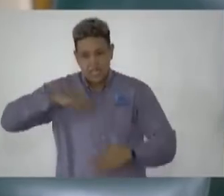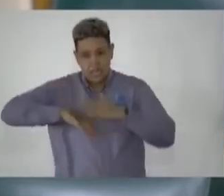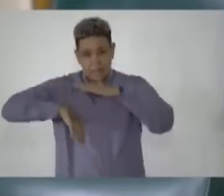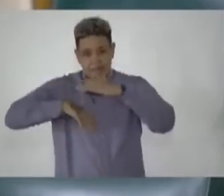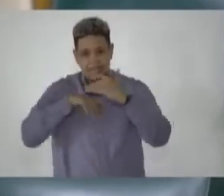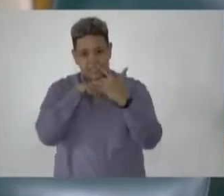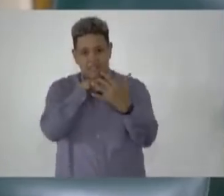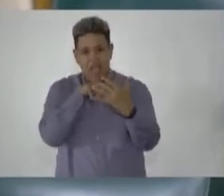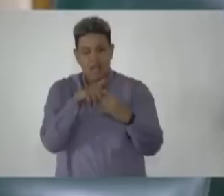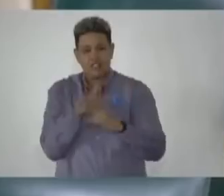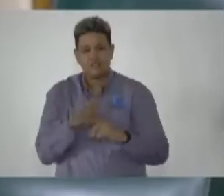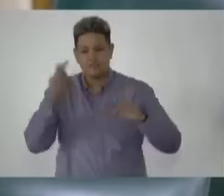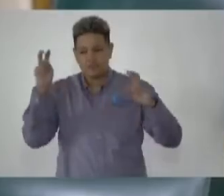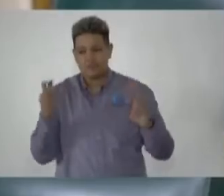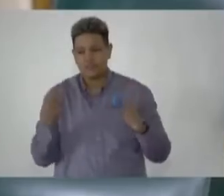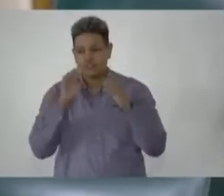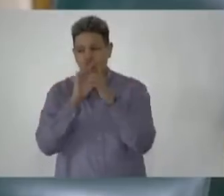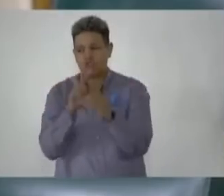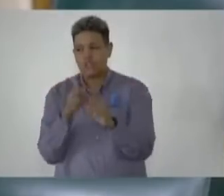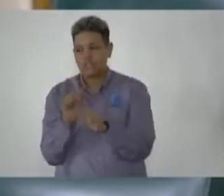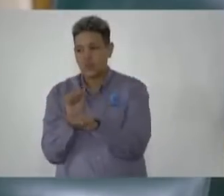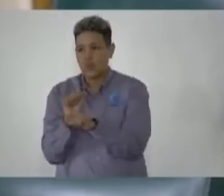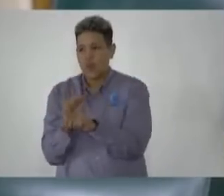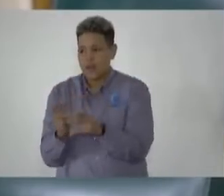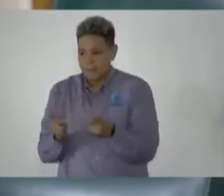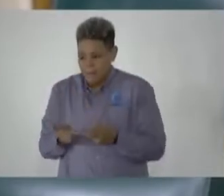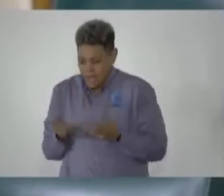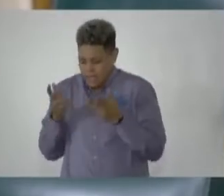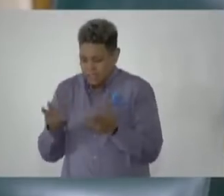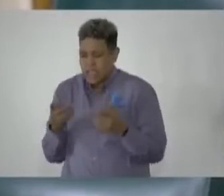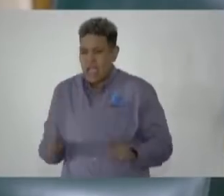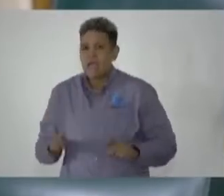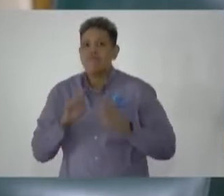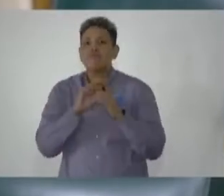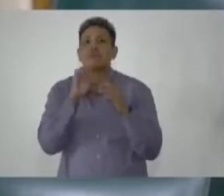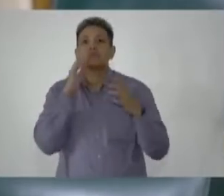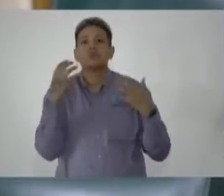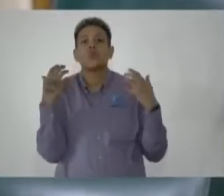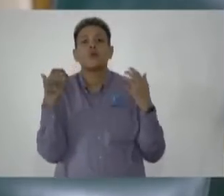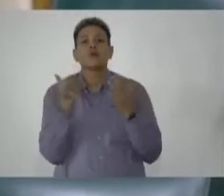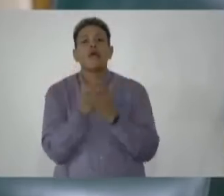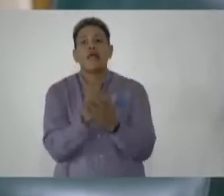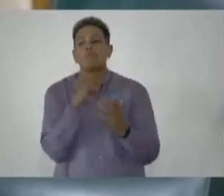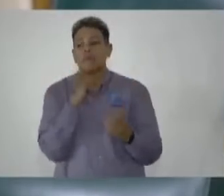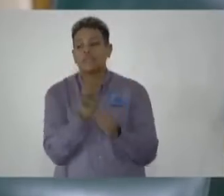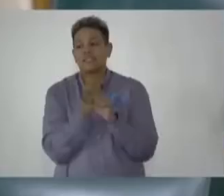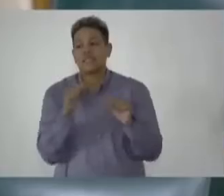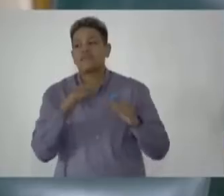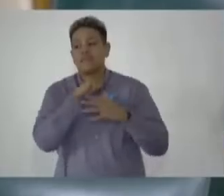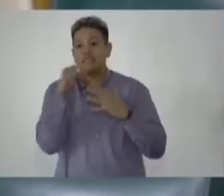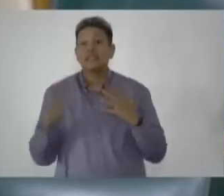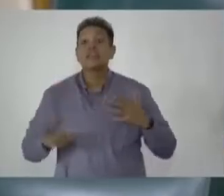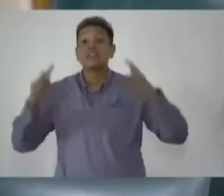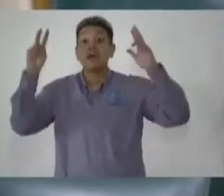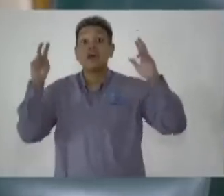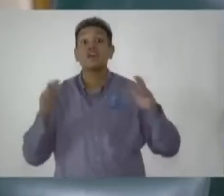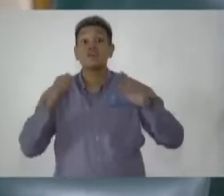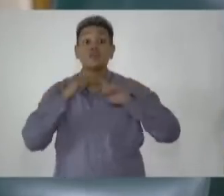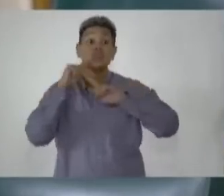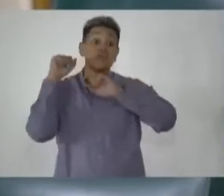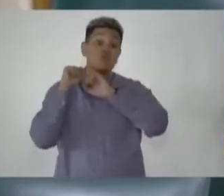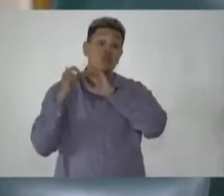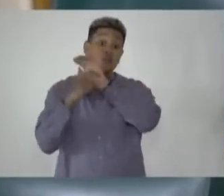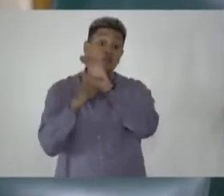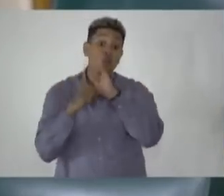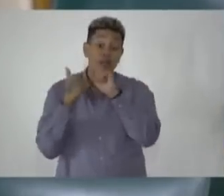violence, issues in the workplace around health and safety. These are matters that